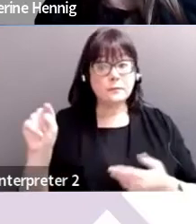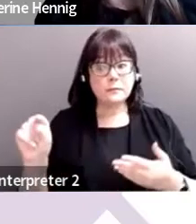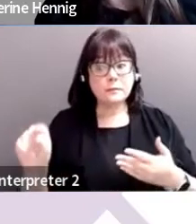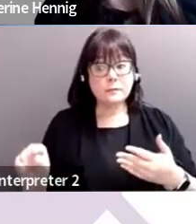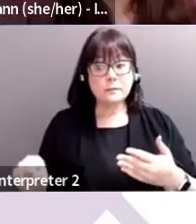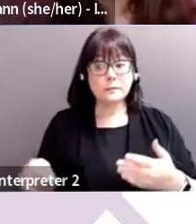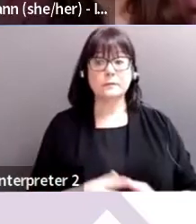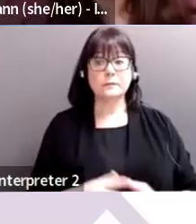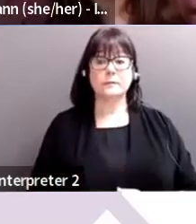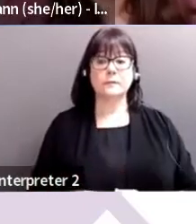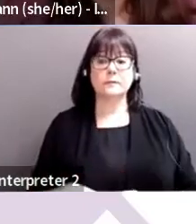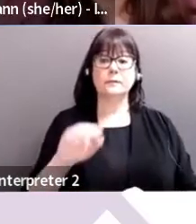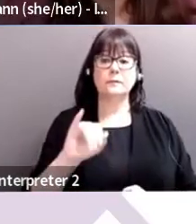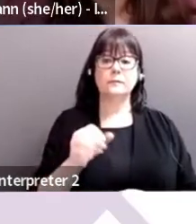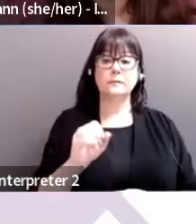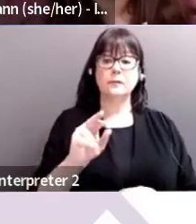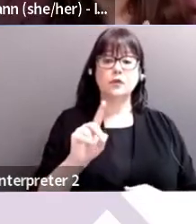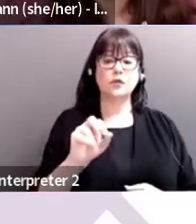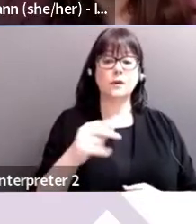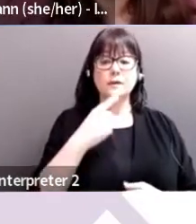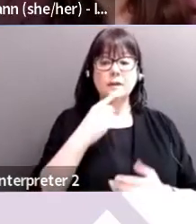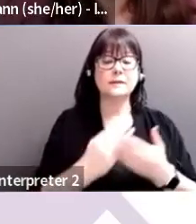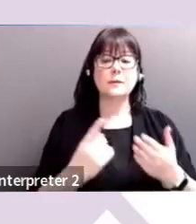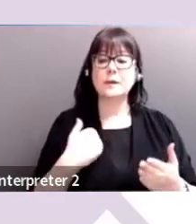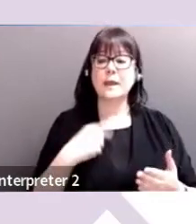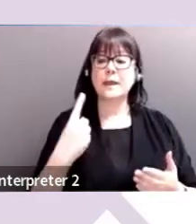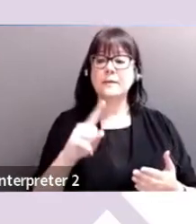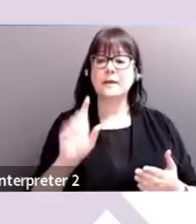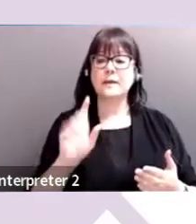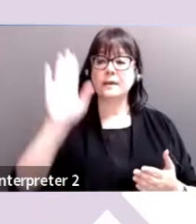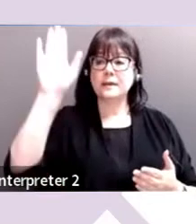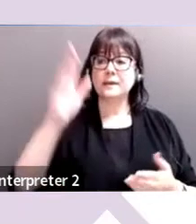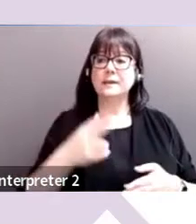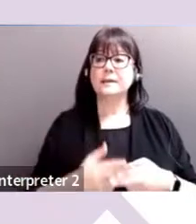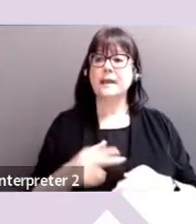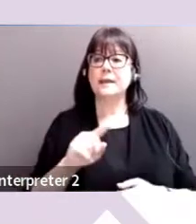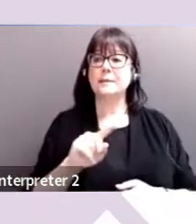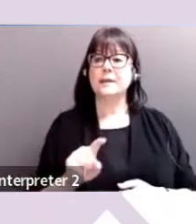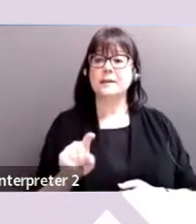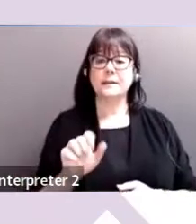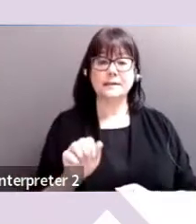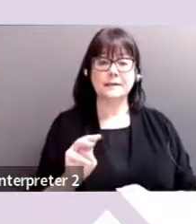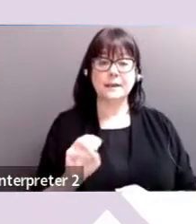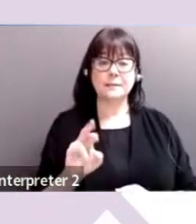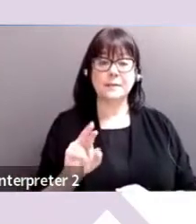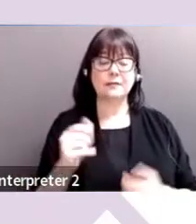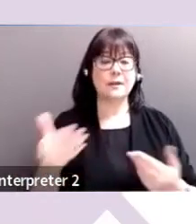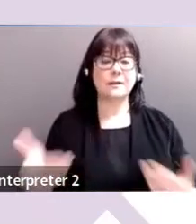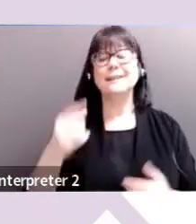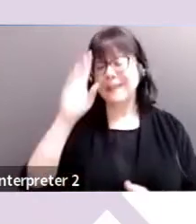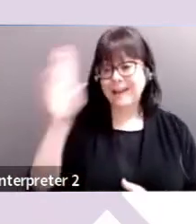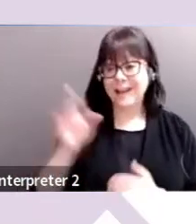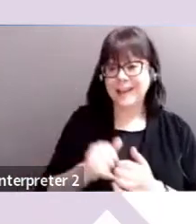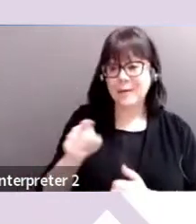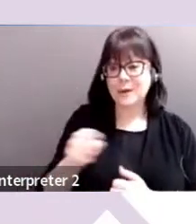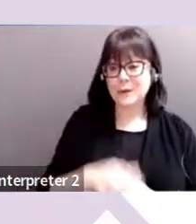Perfect. We have someone's hand raised. Zamira? Yeah. Hi, how are you? Hi, I have- Maria. Hi.